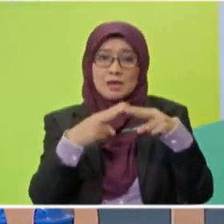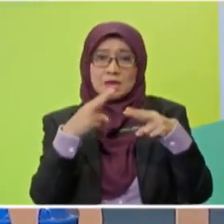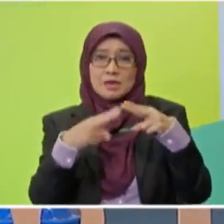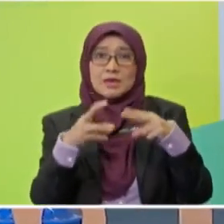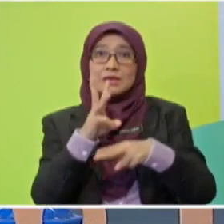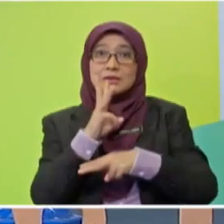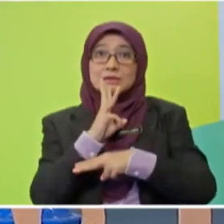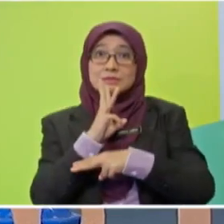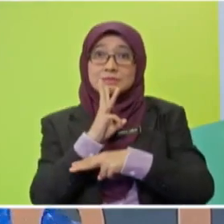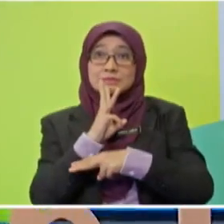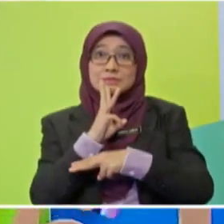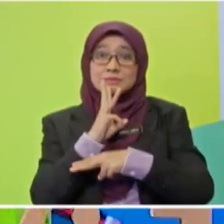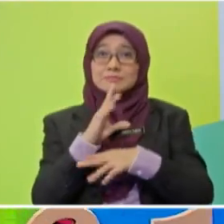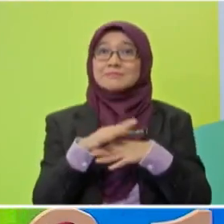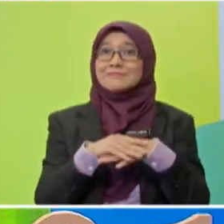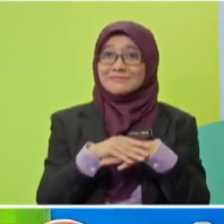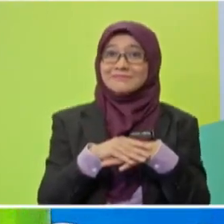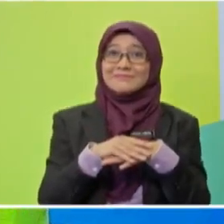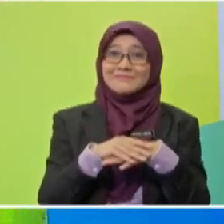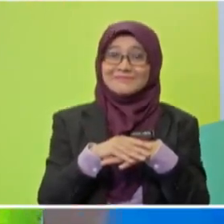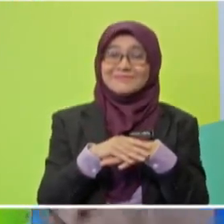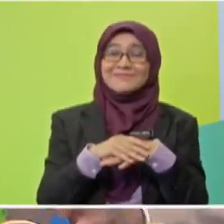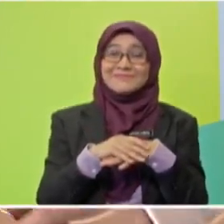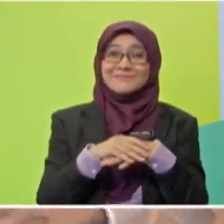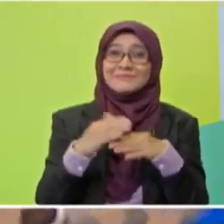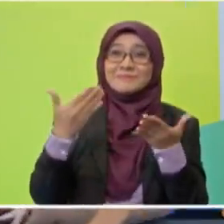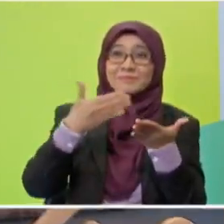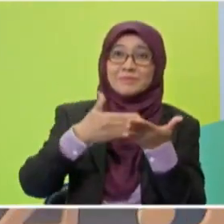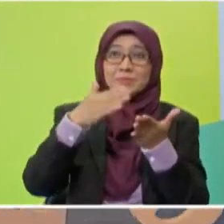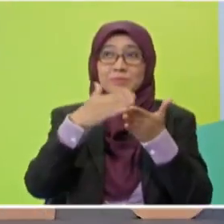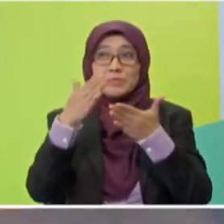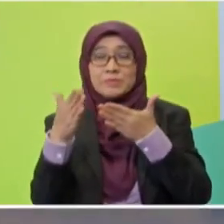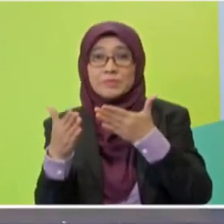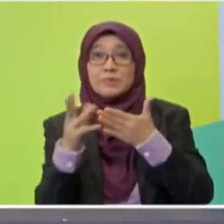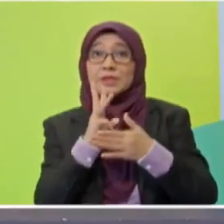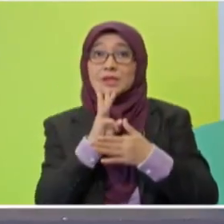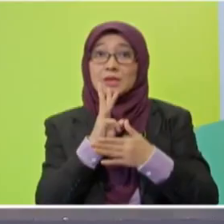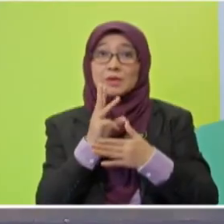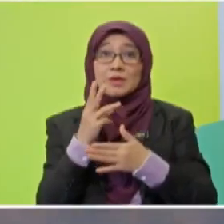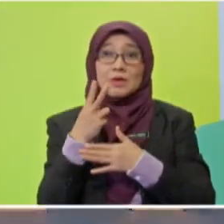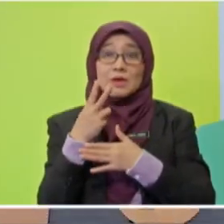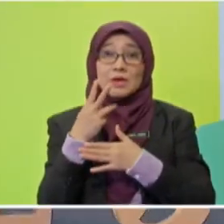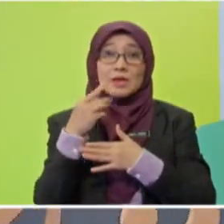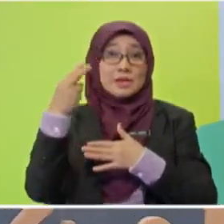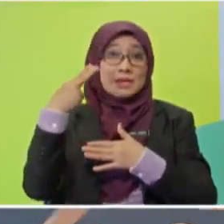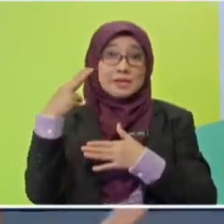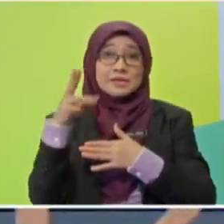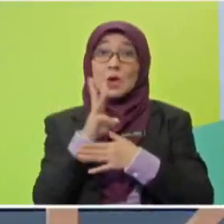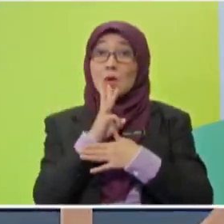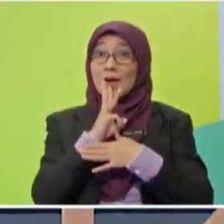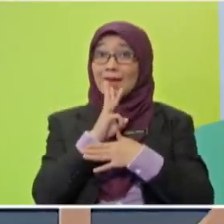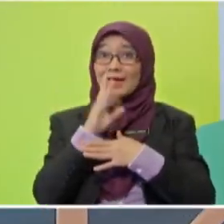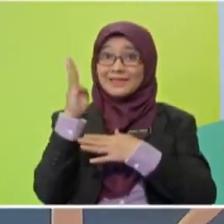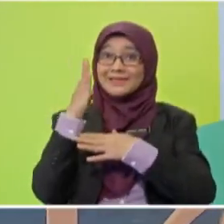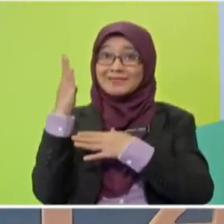of concentration, 3%. Ooh. And next we have distilled water. Ooh,